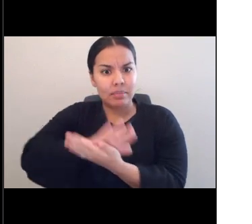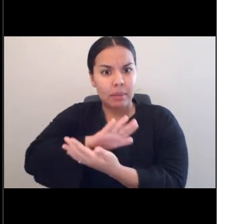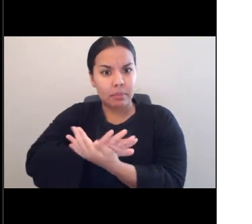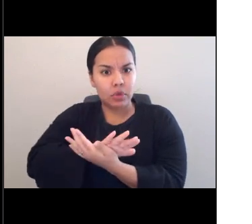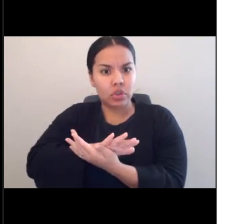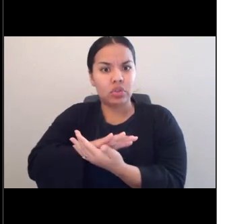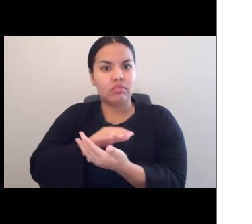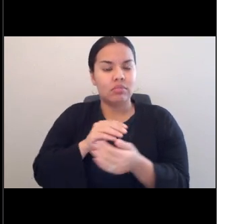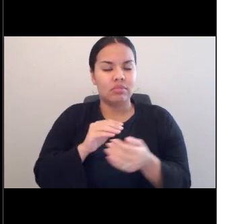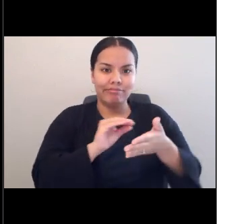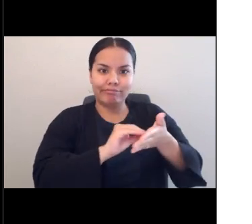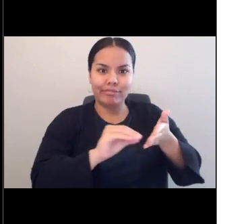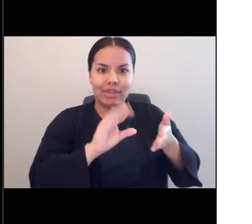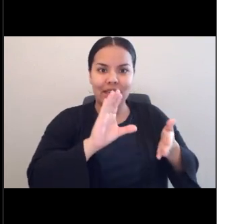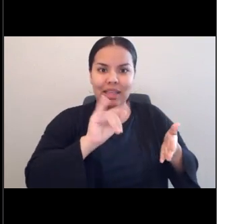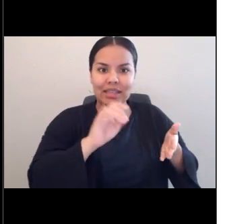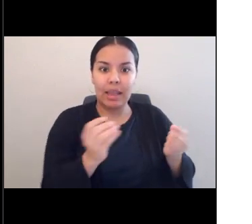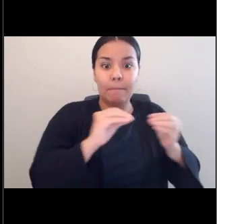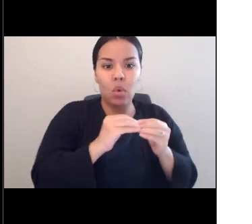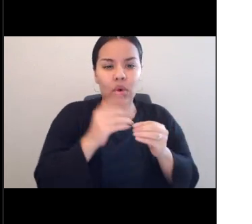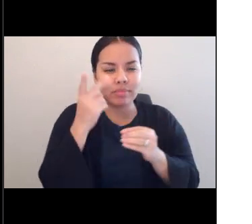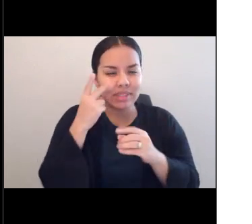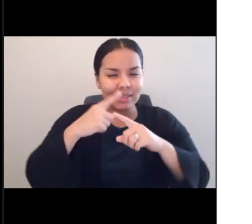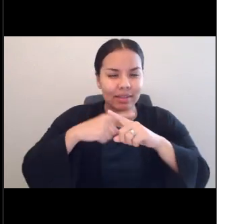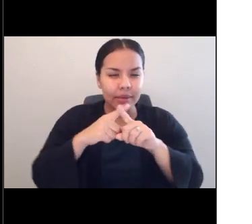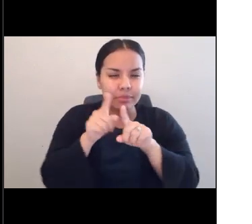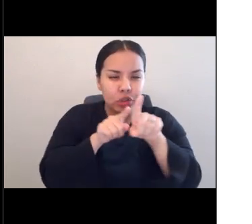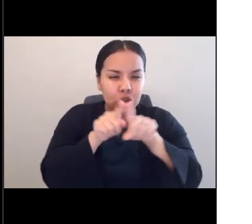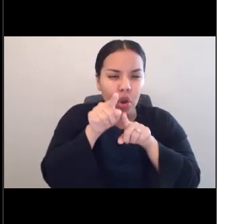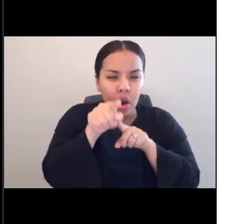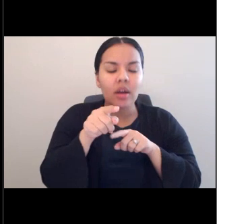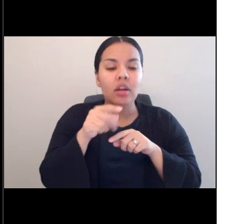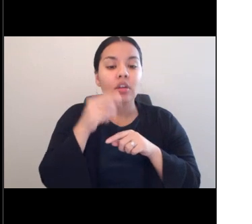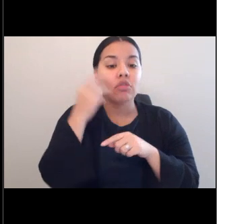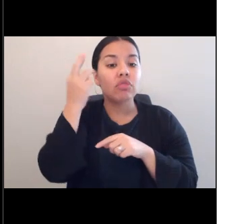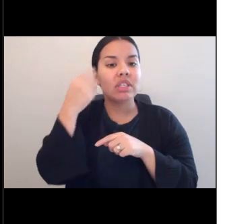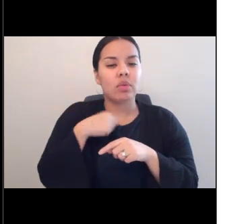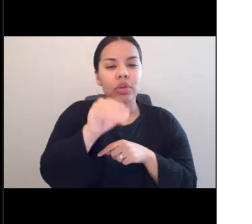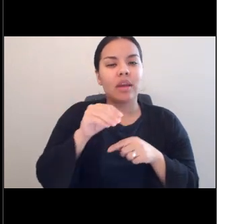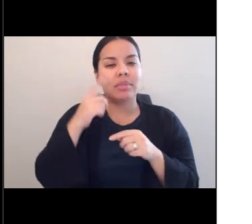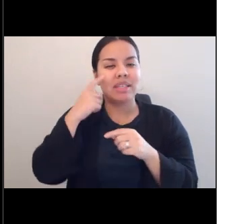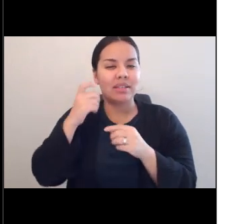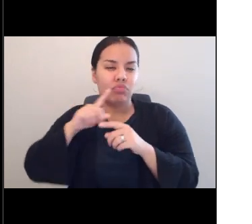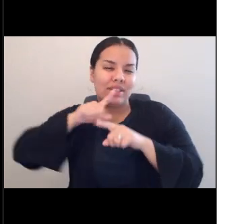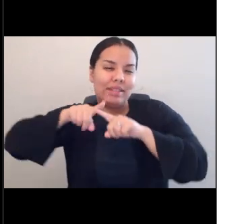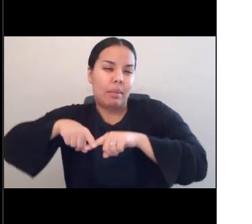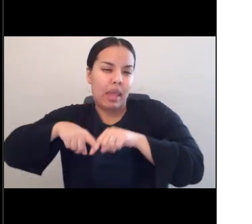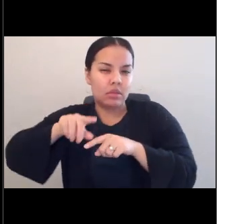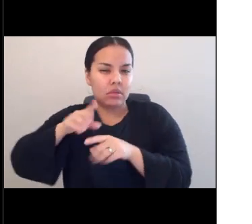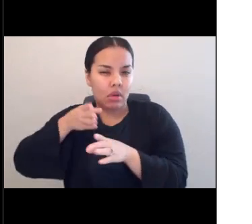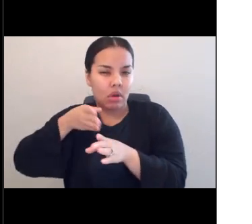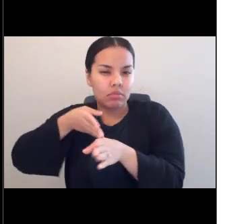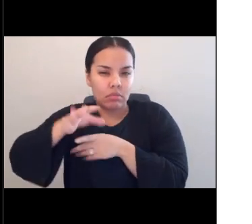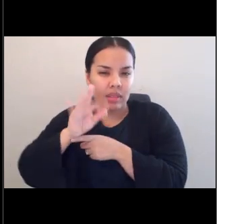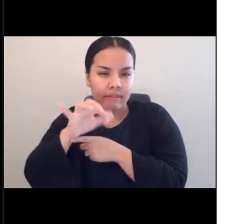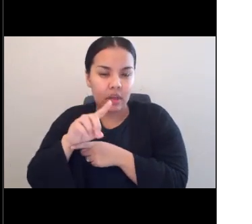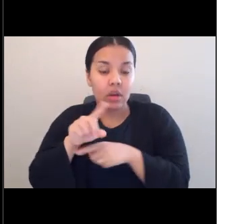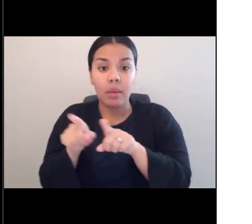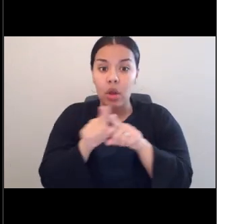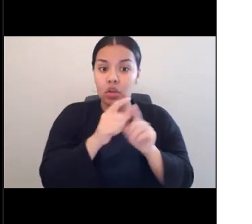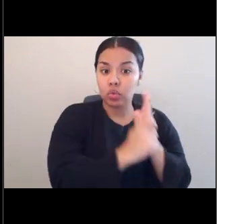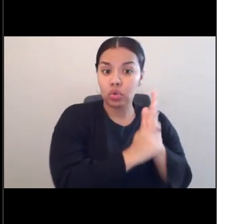an asterisk there because it turns out to be a little bit field dependent. But also journals who have their